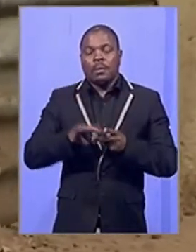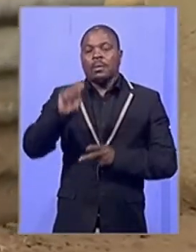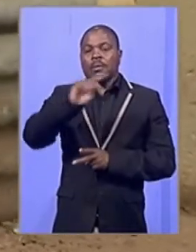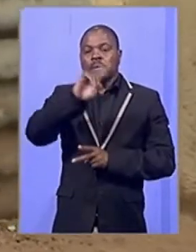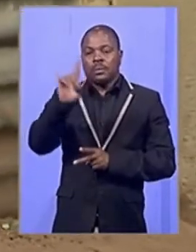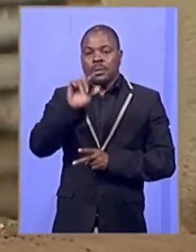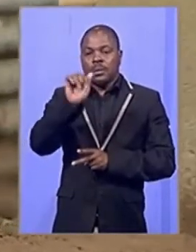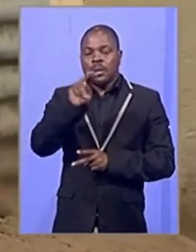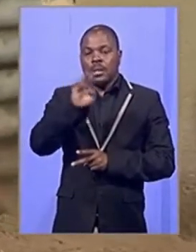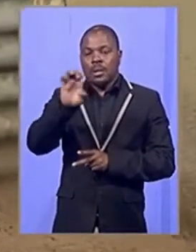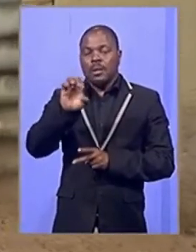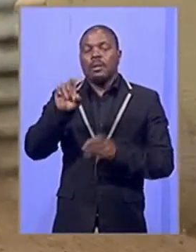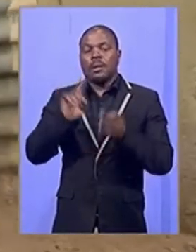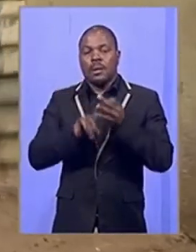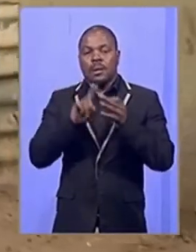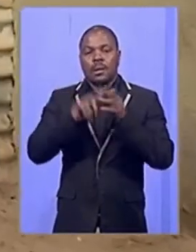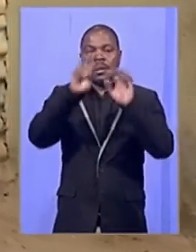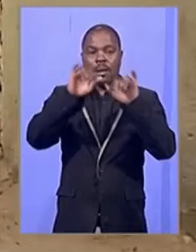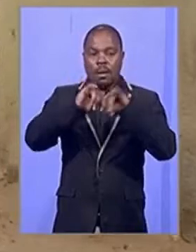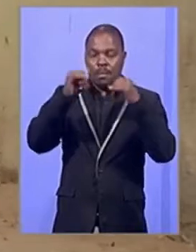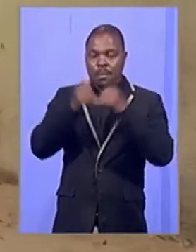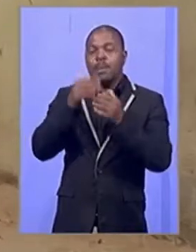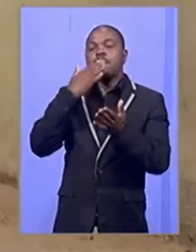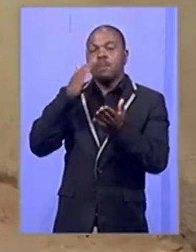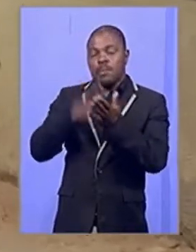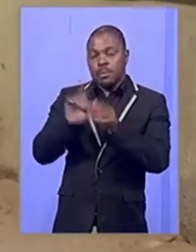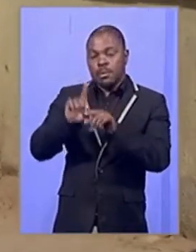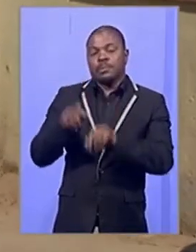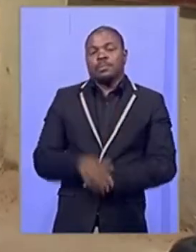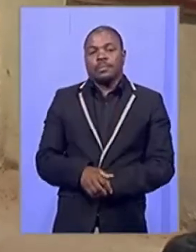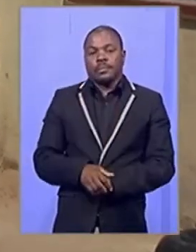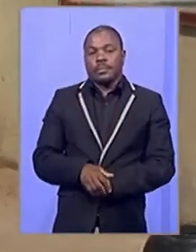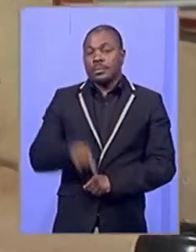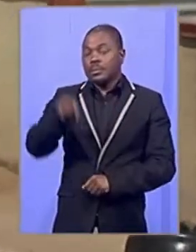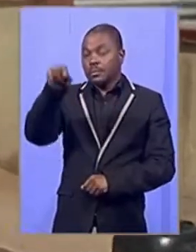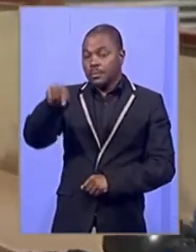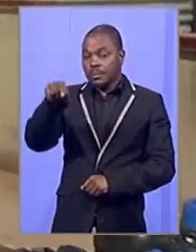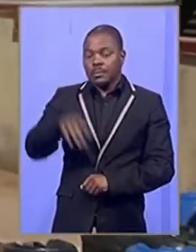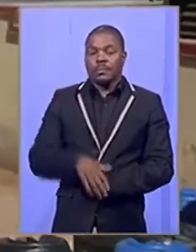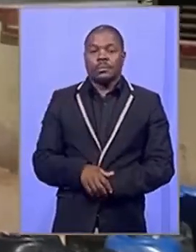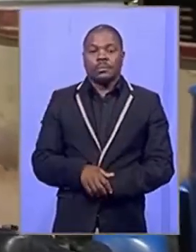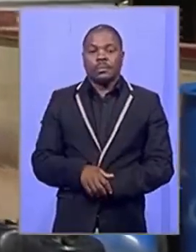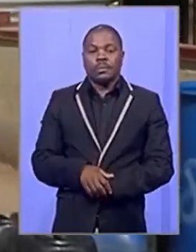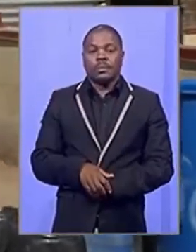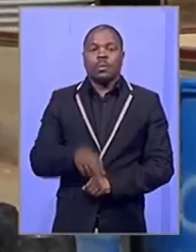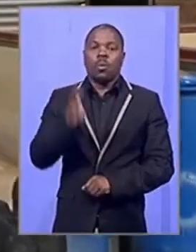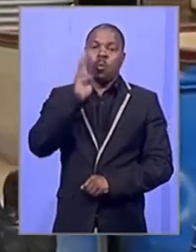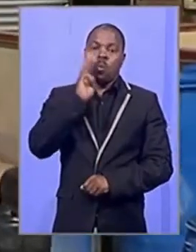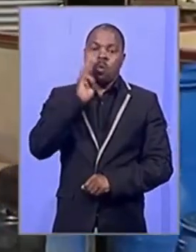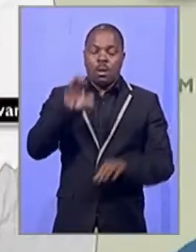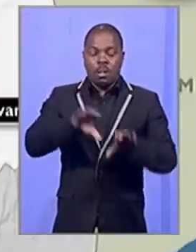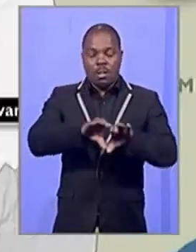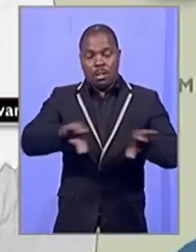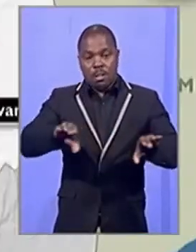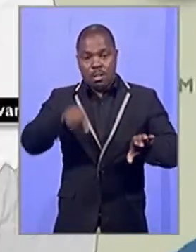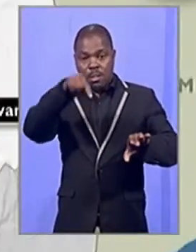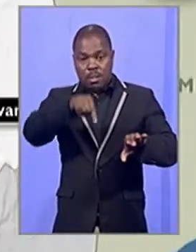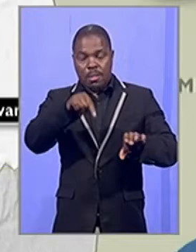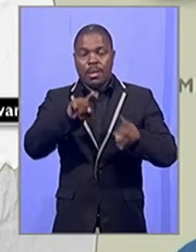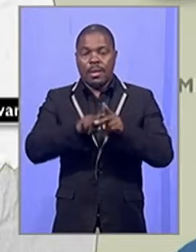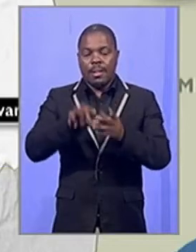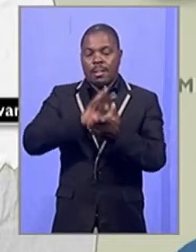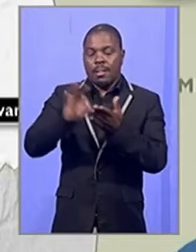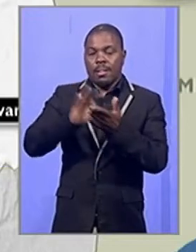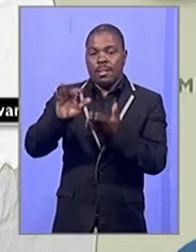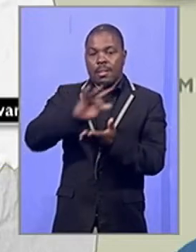Eskom le bona ba tshepiša gore ba tla dira bjalo gore mo go nang le dipompo tša rena le di-purification